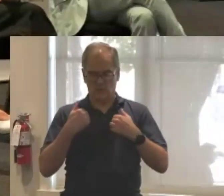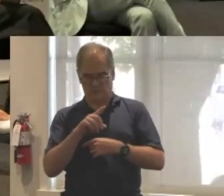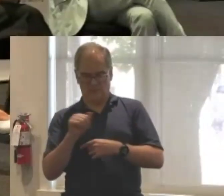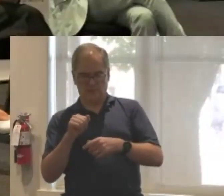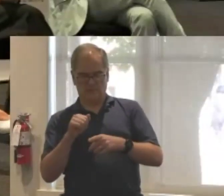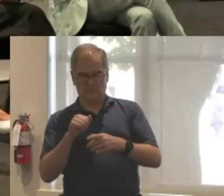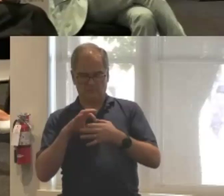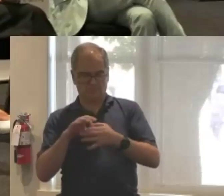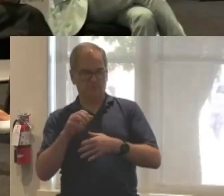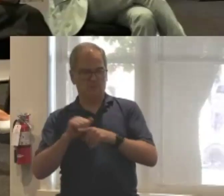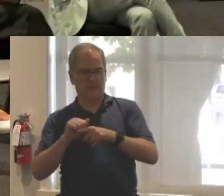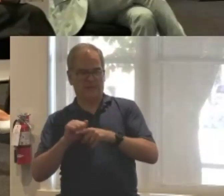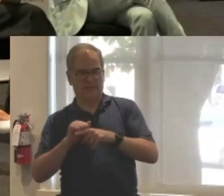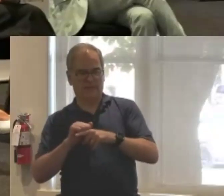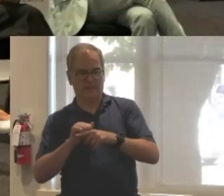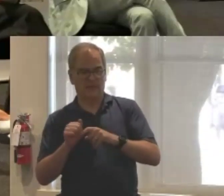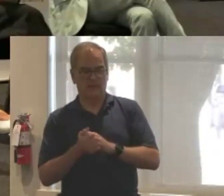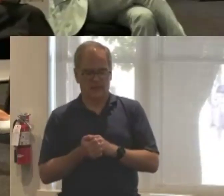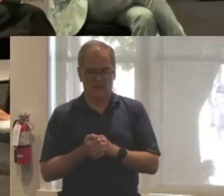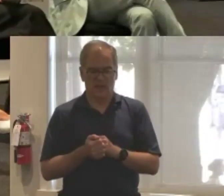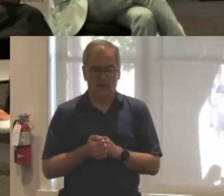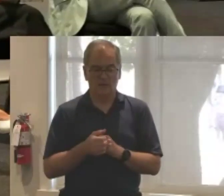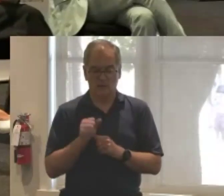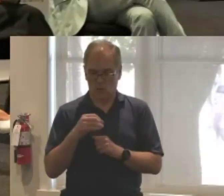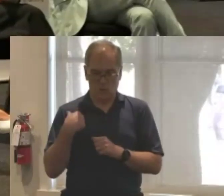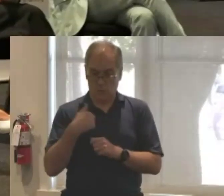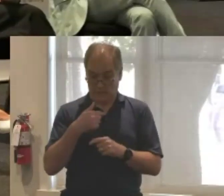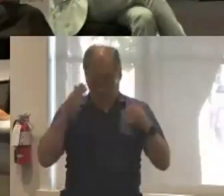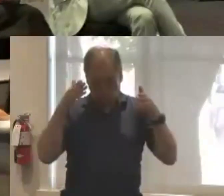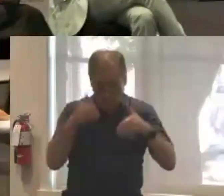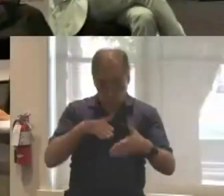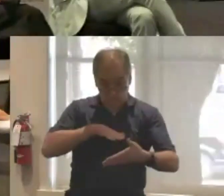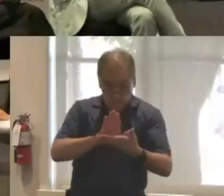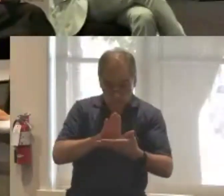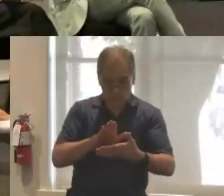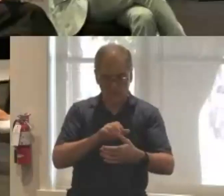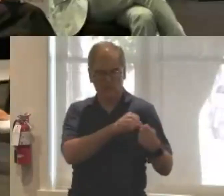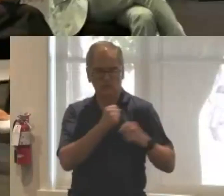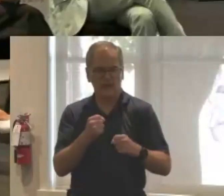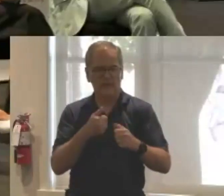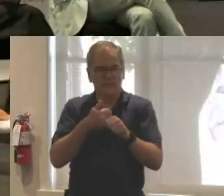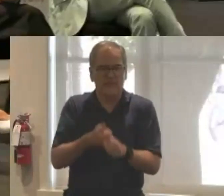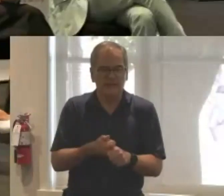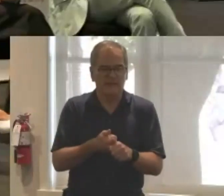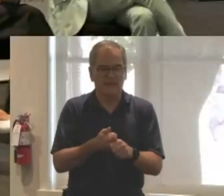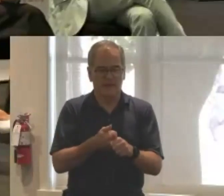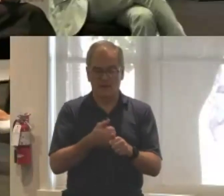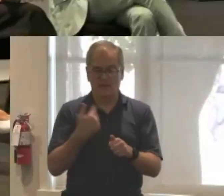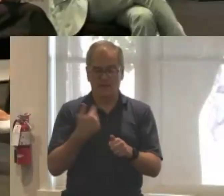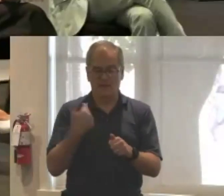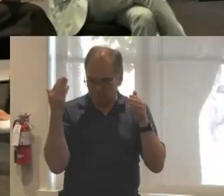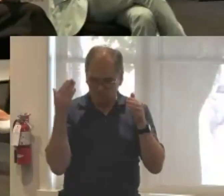family. We take strength-based approach, always focusing on strengths, capabilities, and youth rather than their challenges.